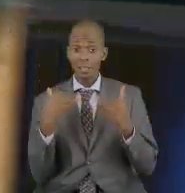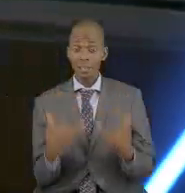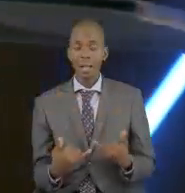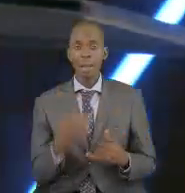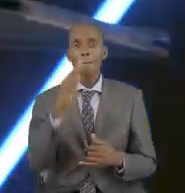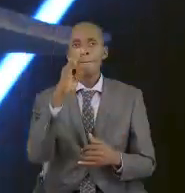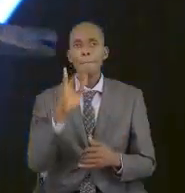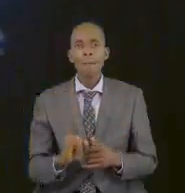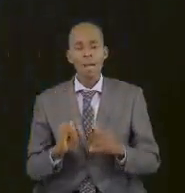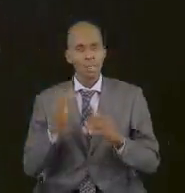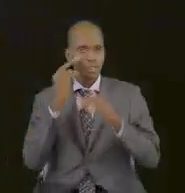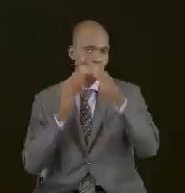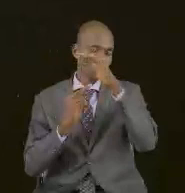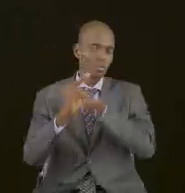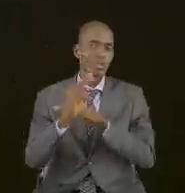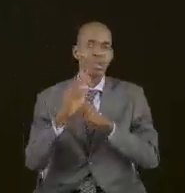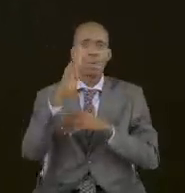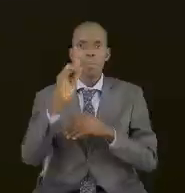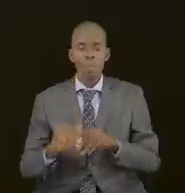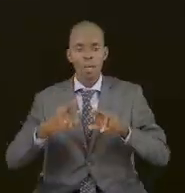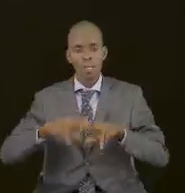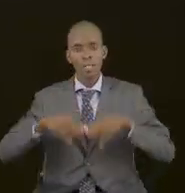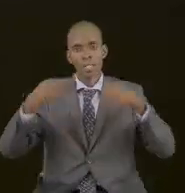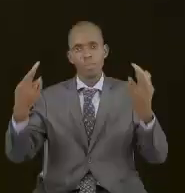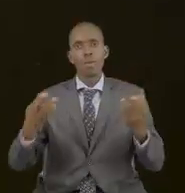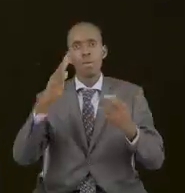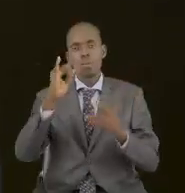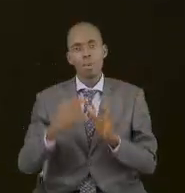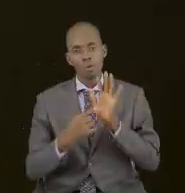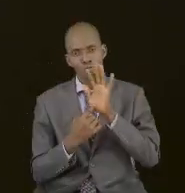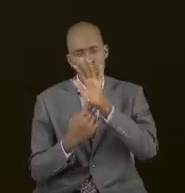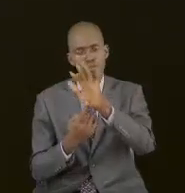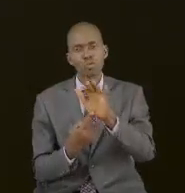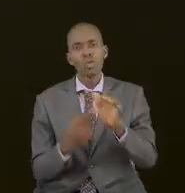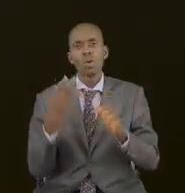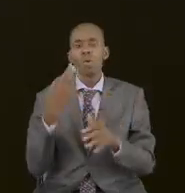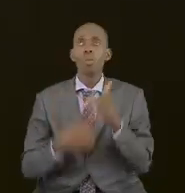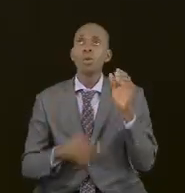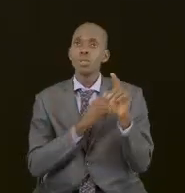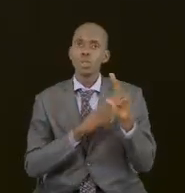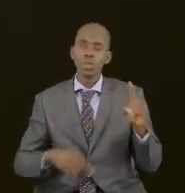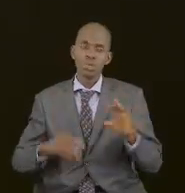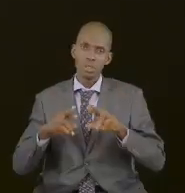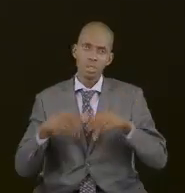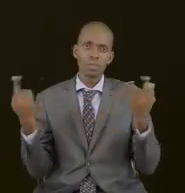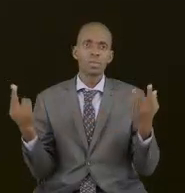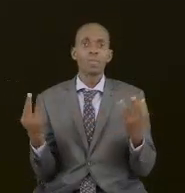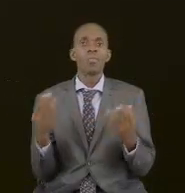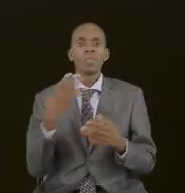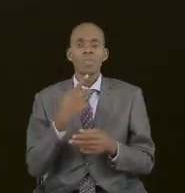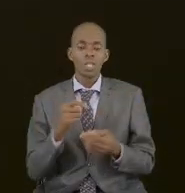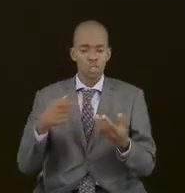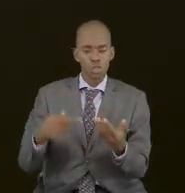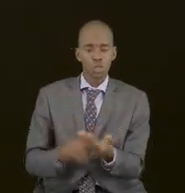I went up by revelation and communicated unto them the gospel which I